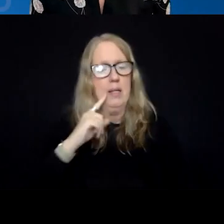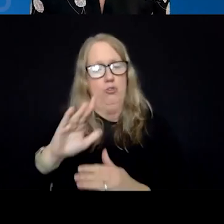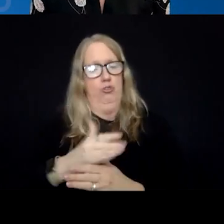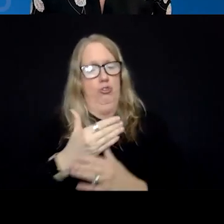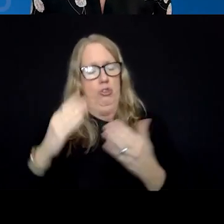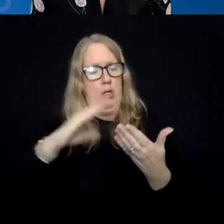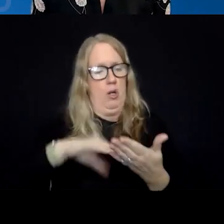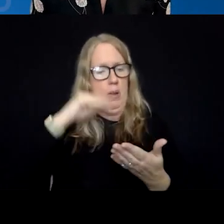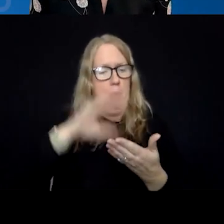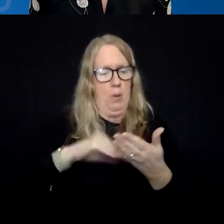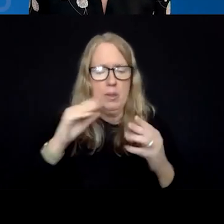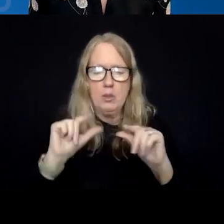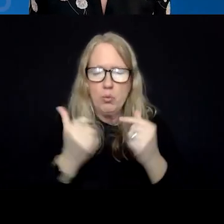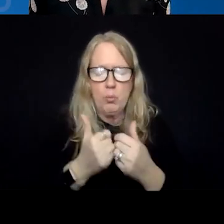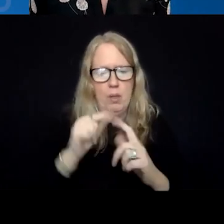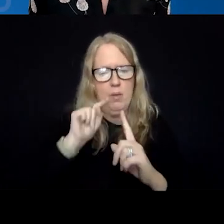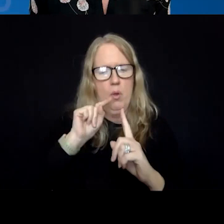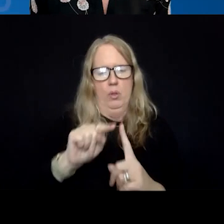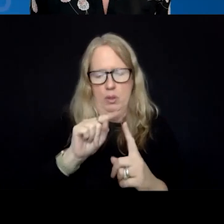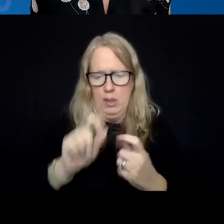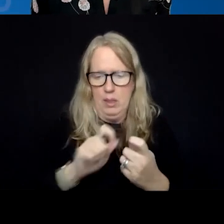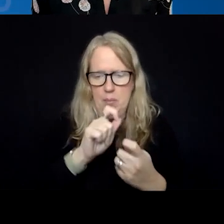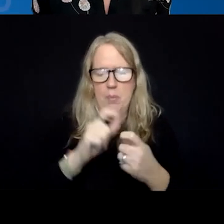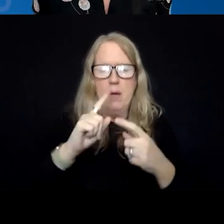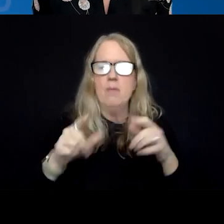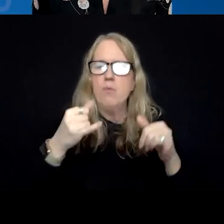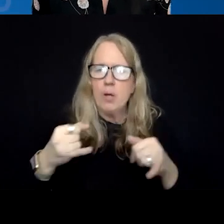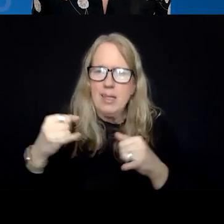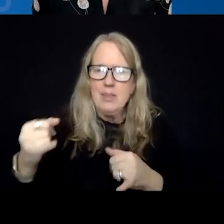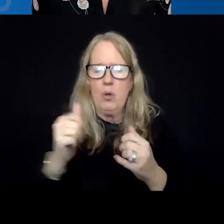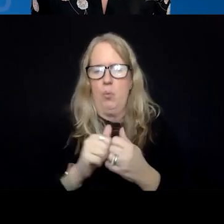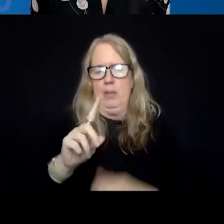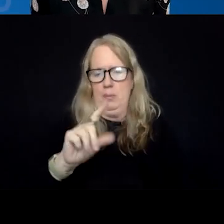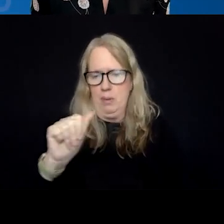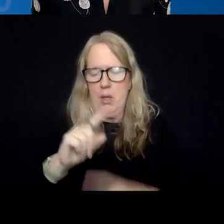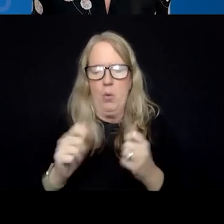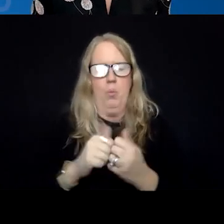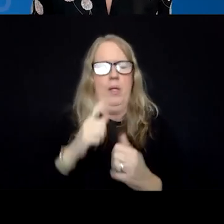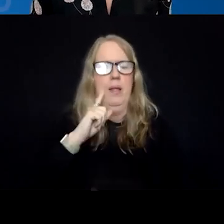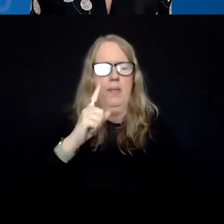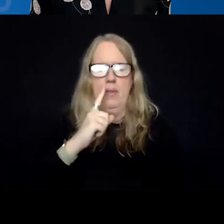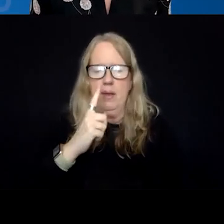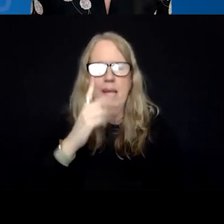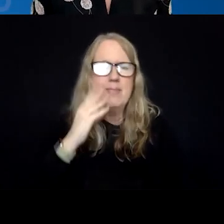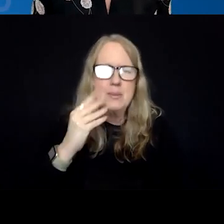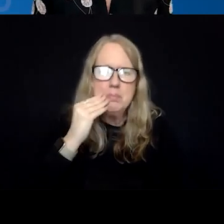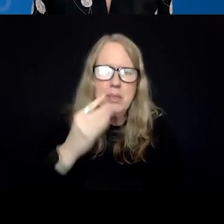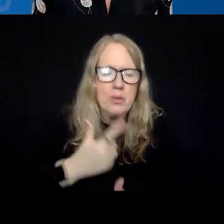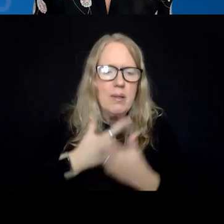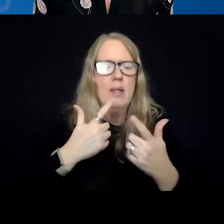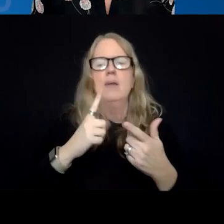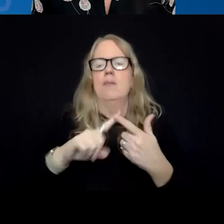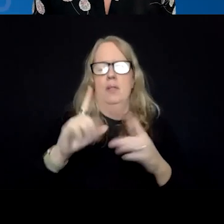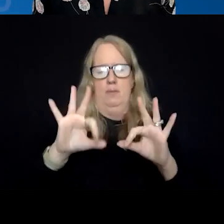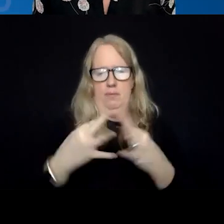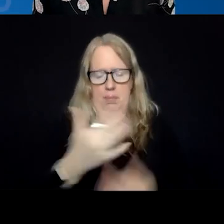are aimed at specific groups. So we've got one aimed at individuals with disabilities, individuals with lived experiences, family members,